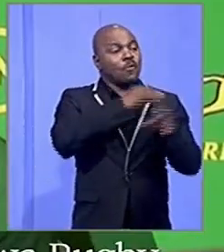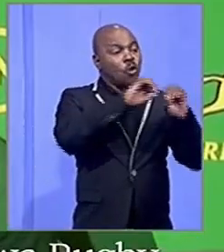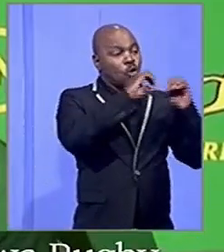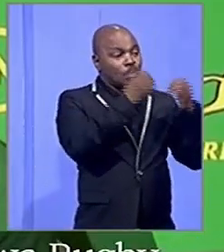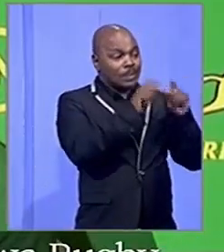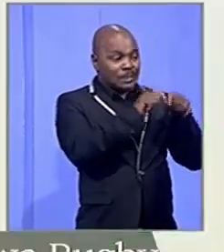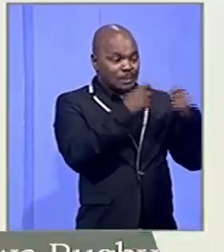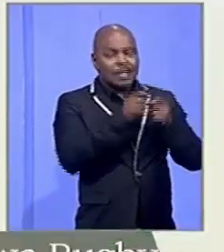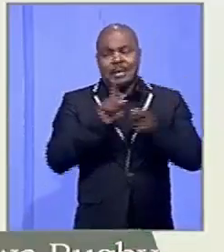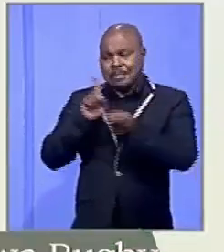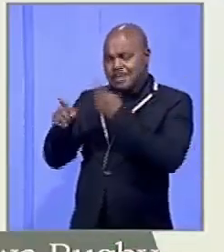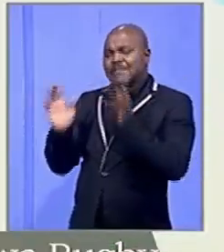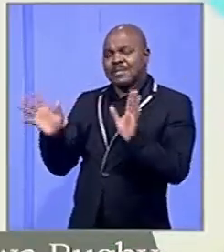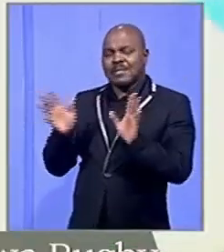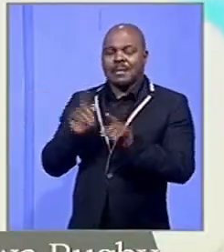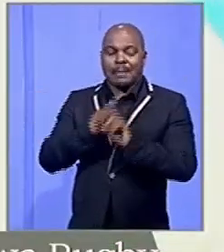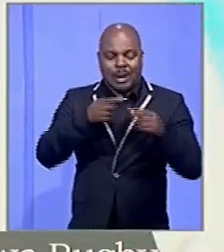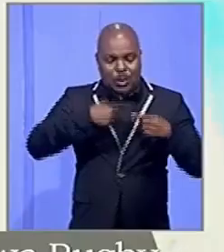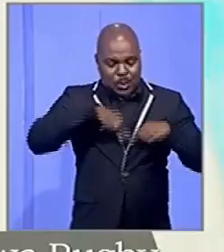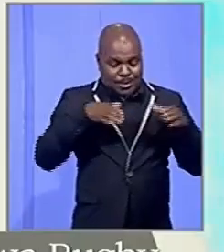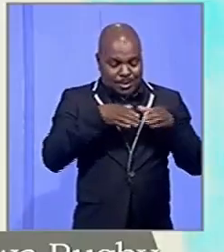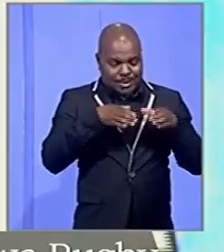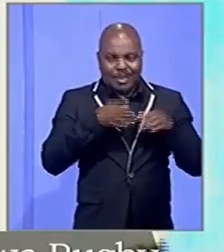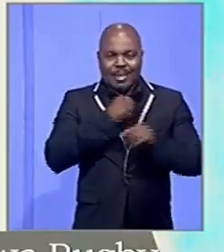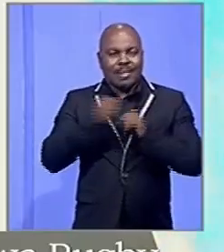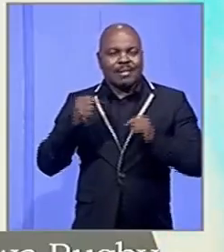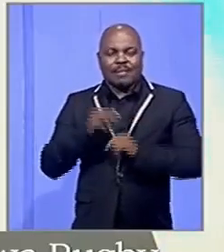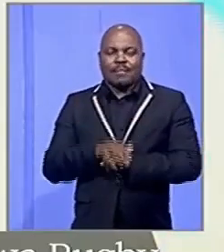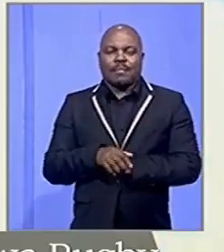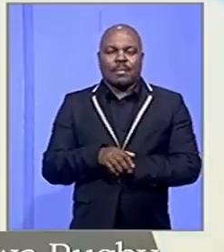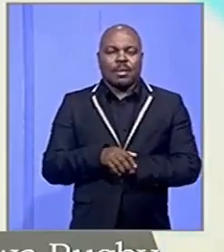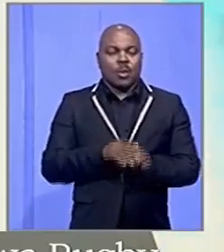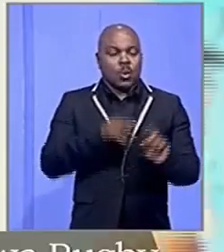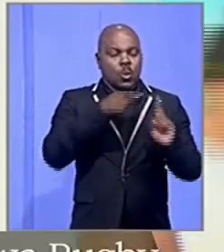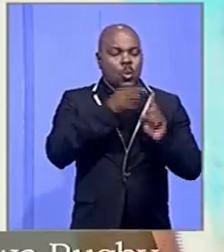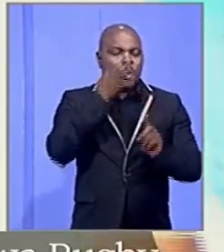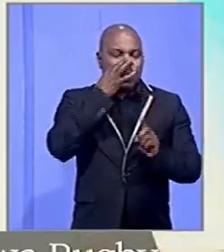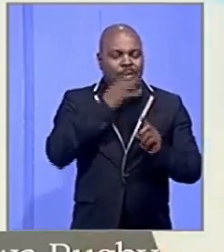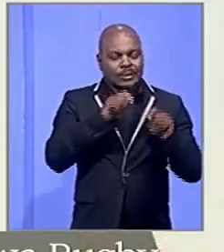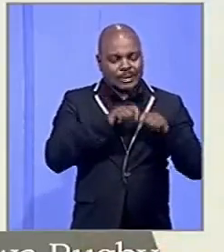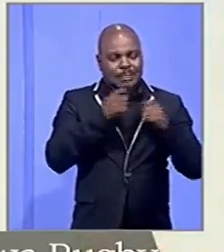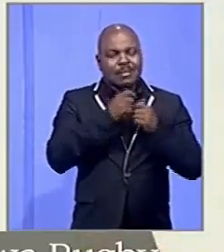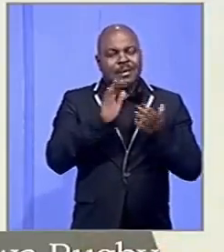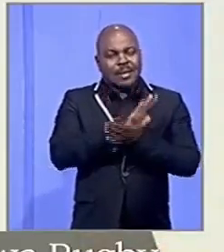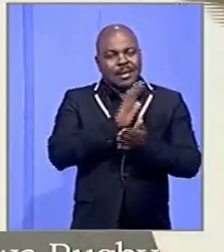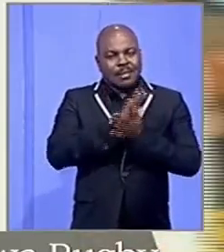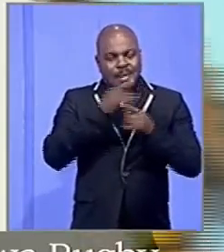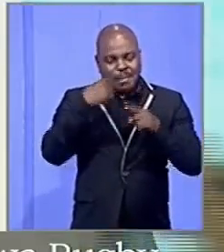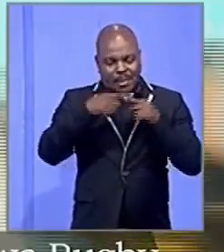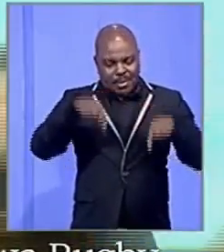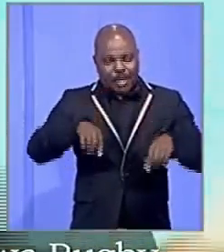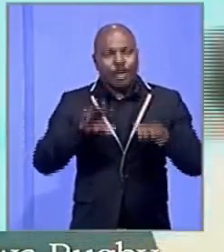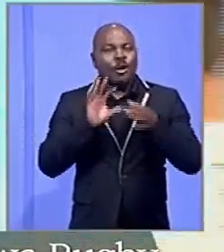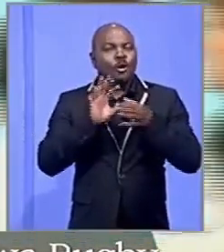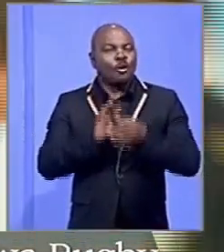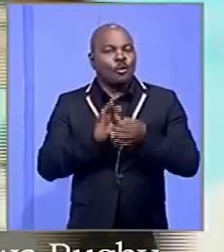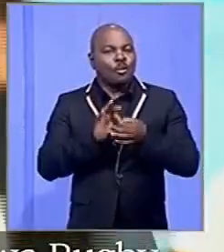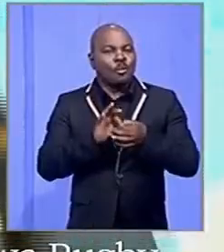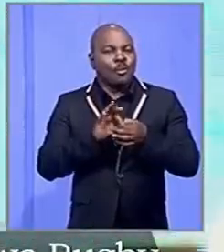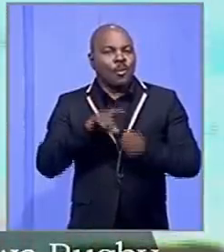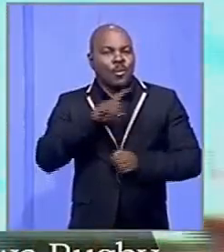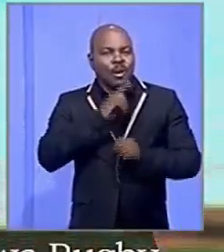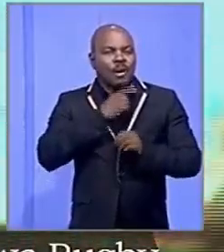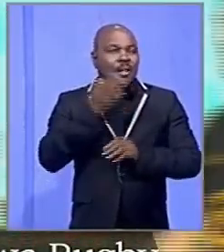just important for us. Kolisi o ne gape a bega gore setlhopha se itumeletse go tshameka teko eno mono gae fa e sa le ba